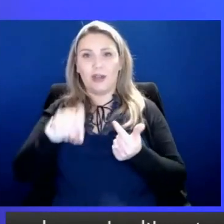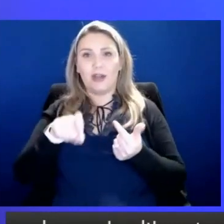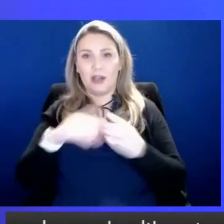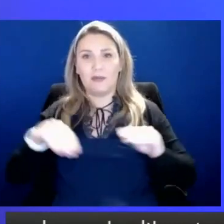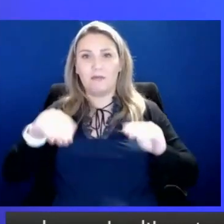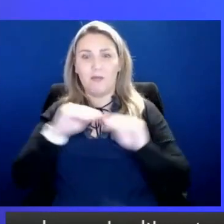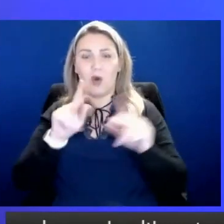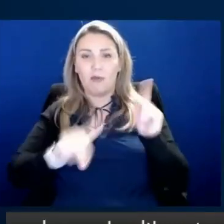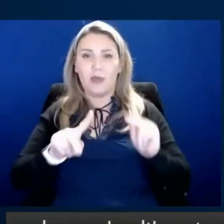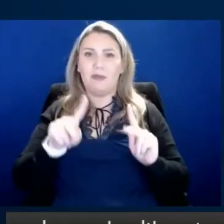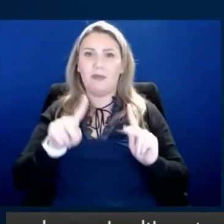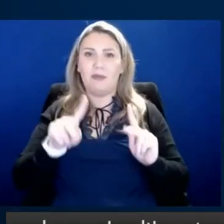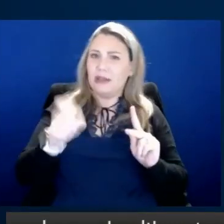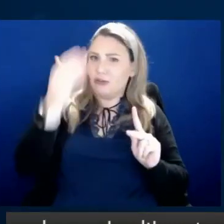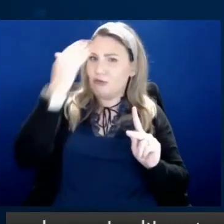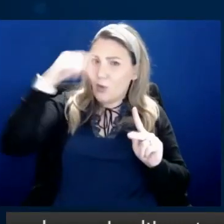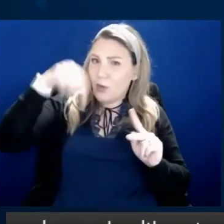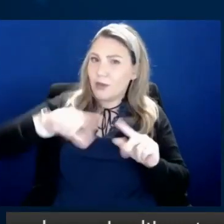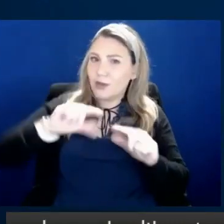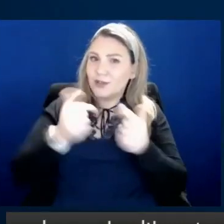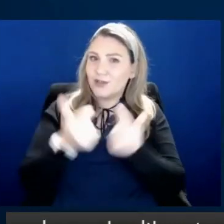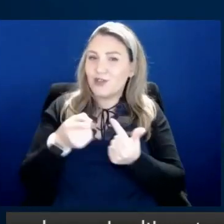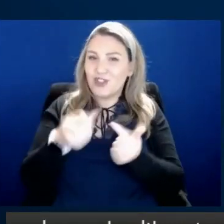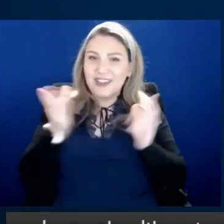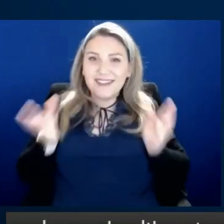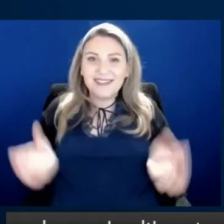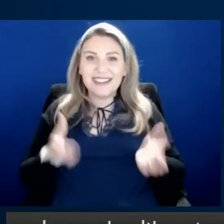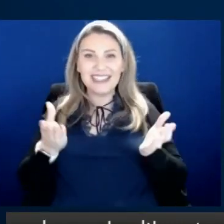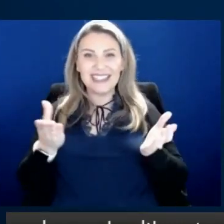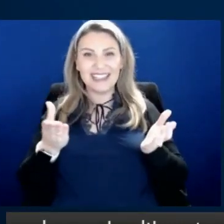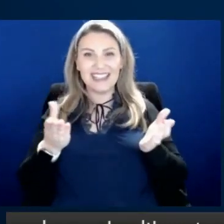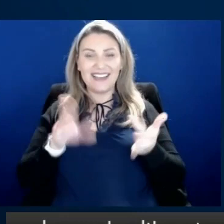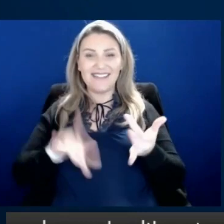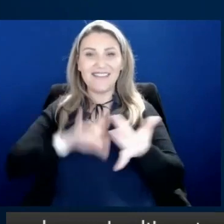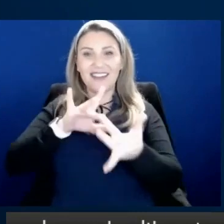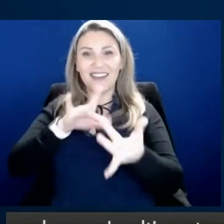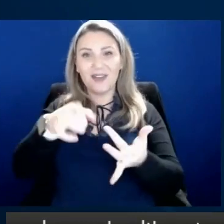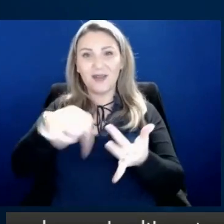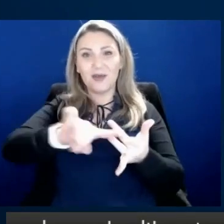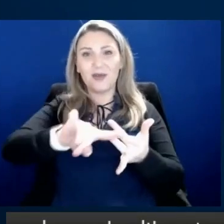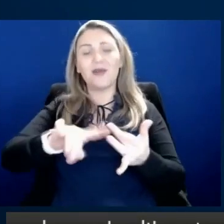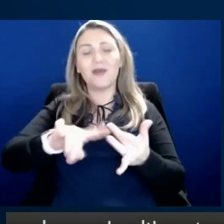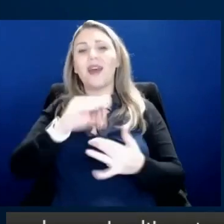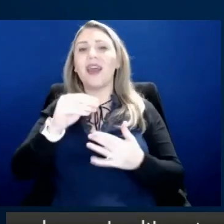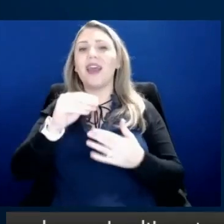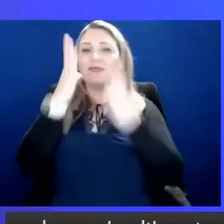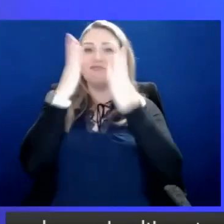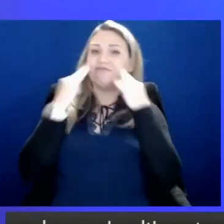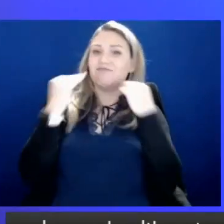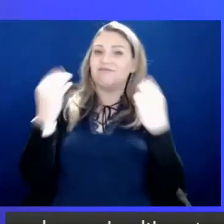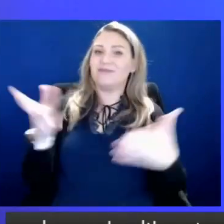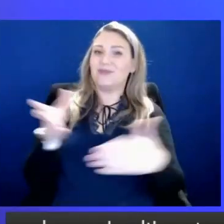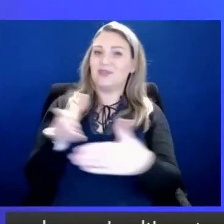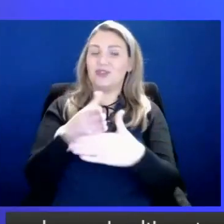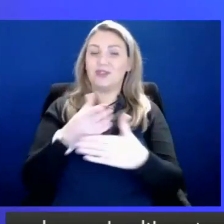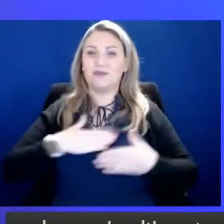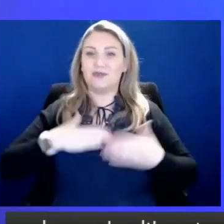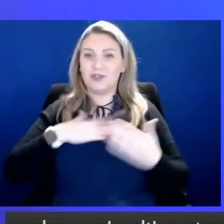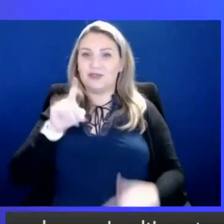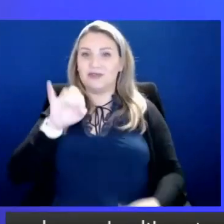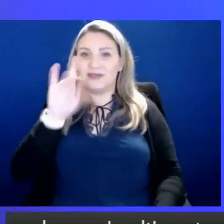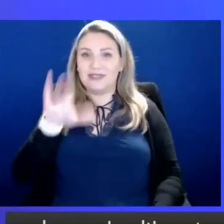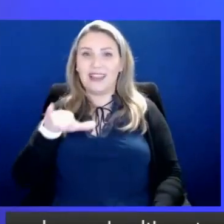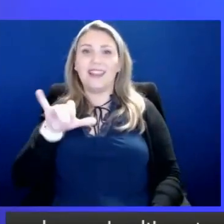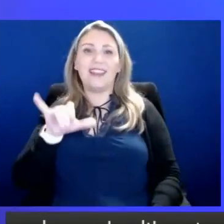so she encouraged me to touch base with you all and get this out there. So I appreciate that, Kelly. And thank you, Stephanie and Kelly, for sharing